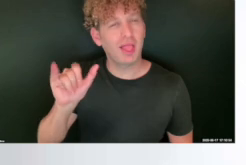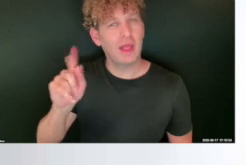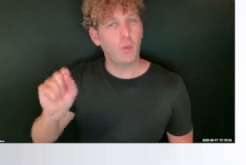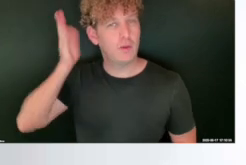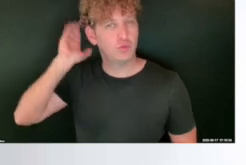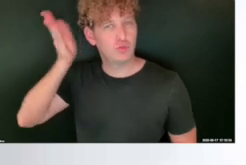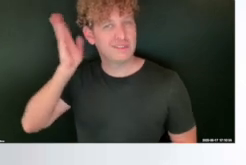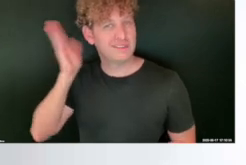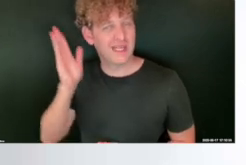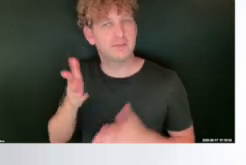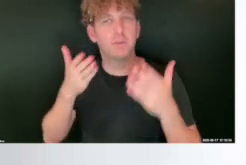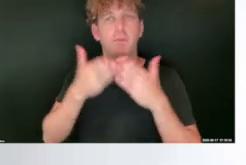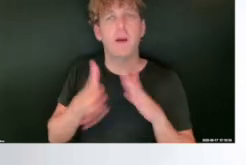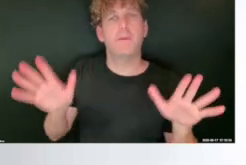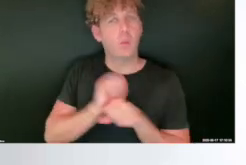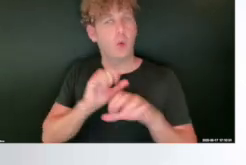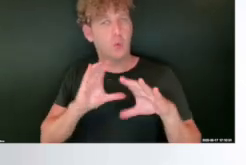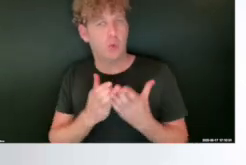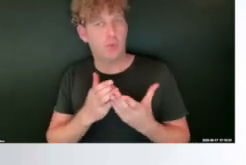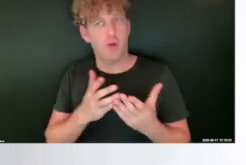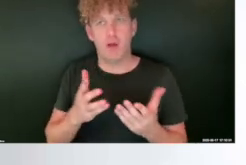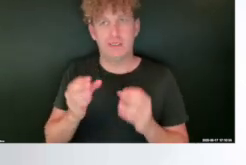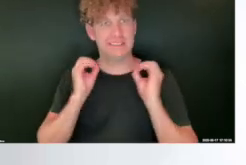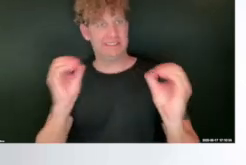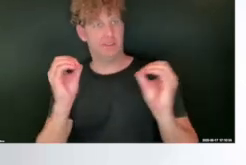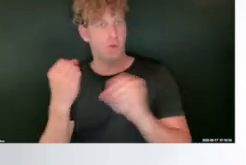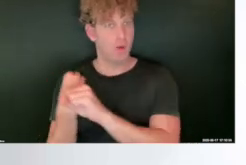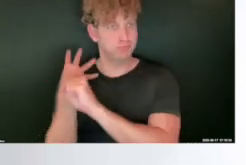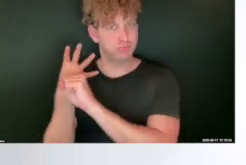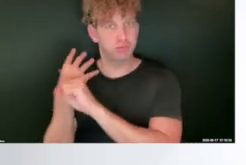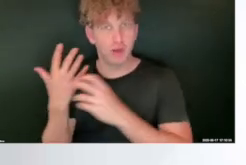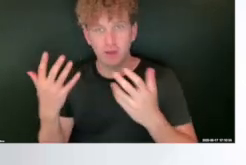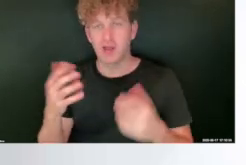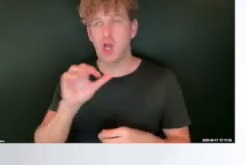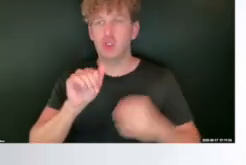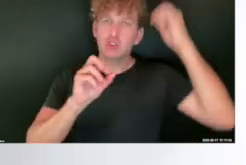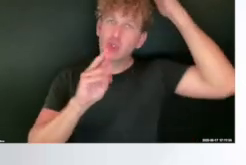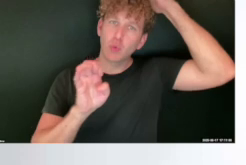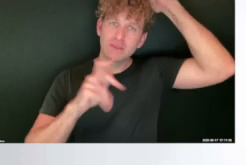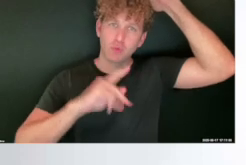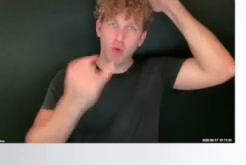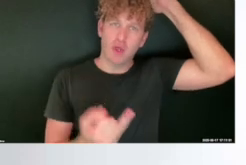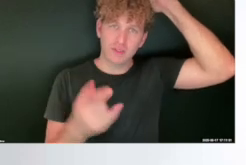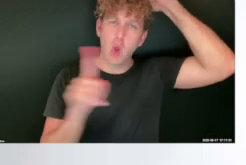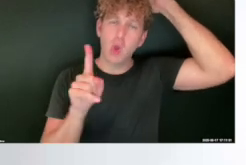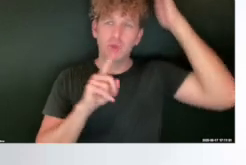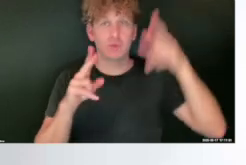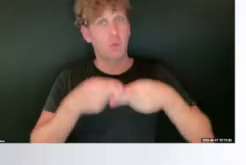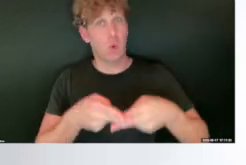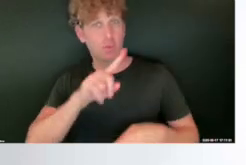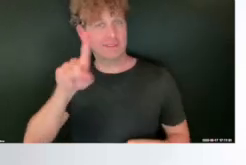And we'll talk about the incentive projects, and a little bit about this year's community